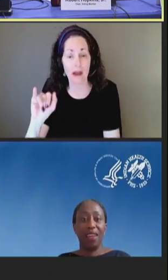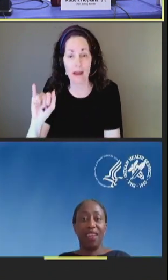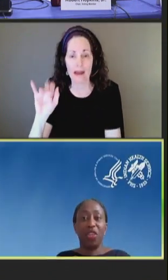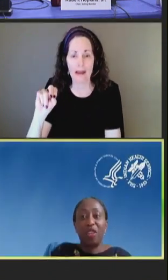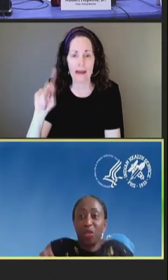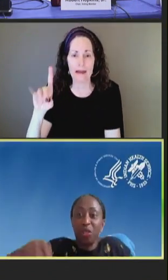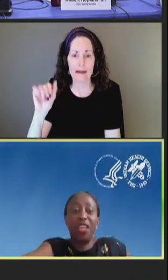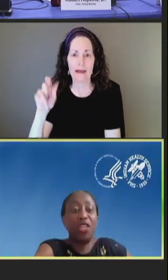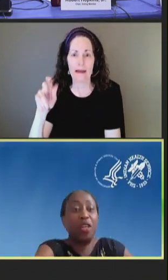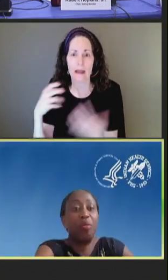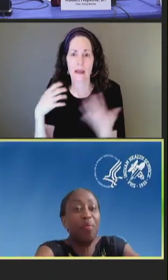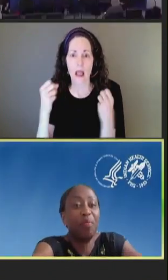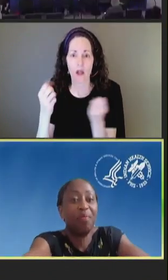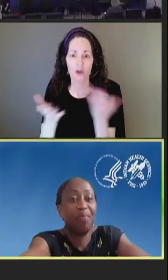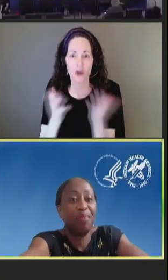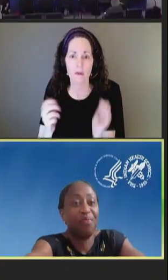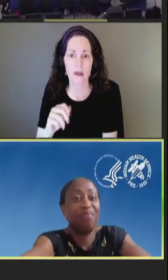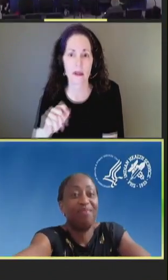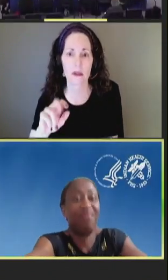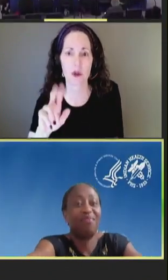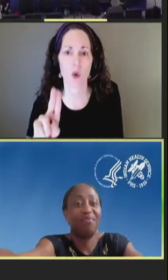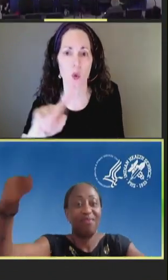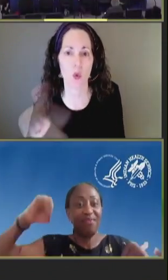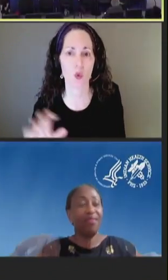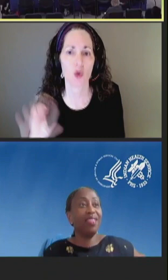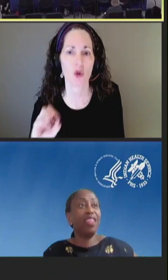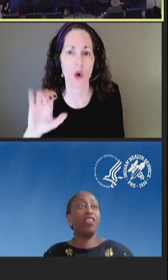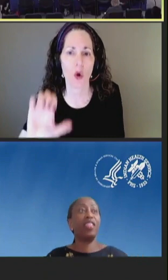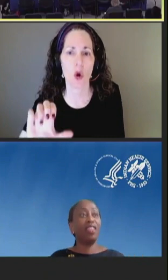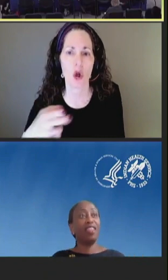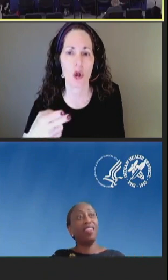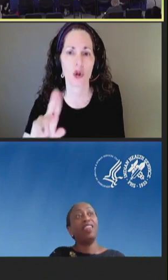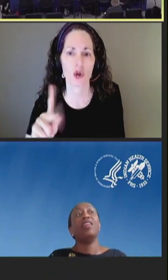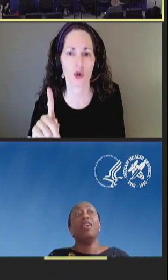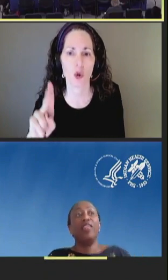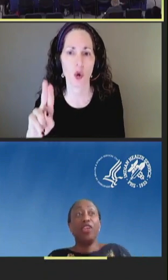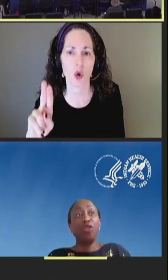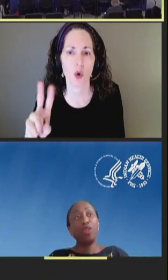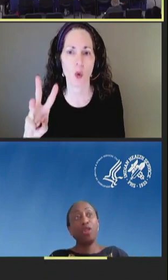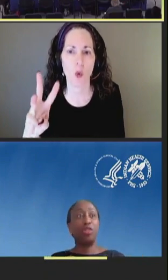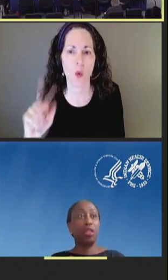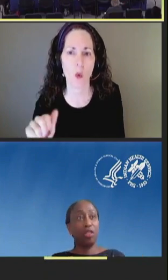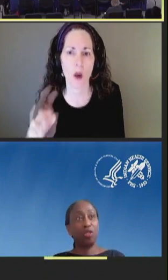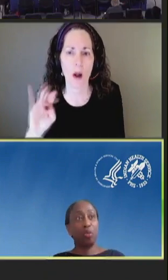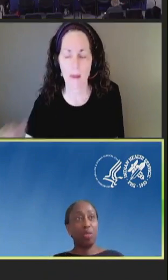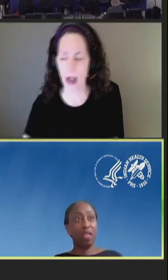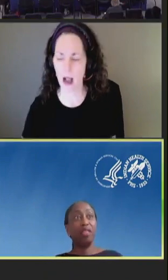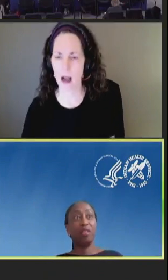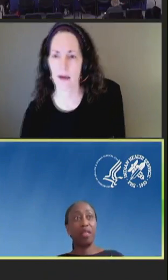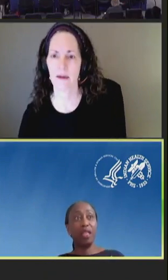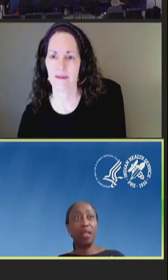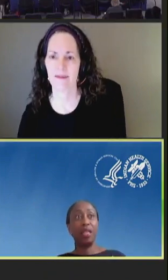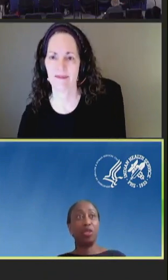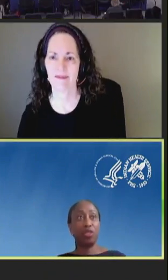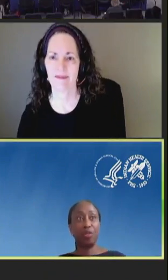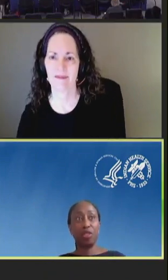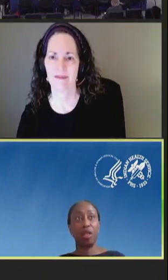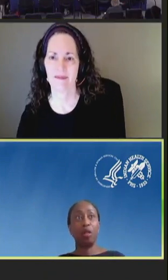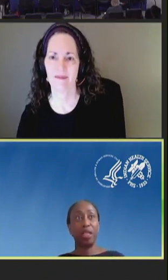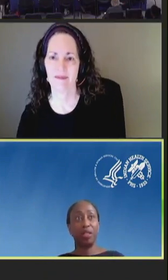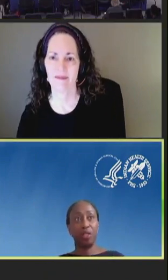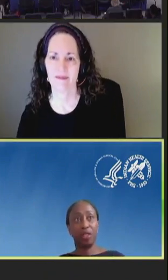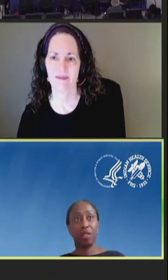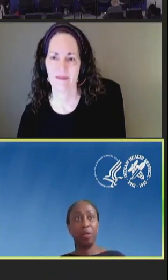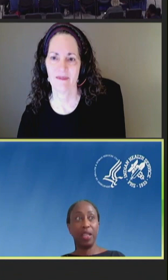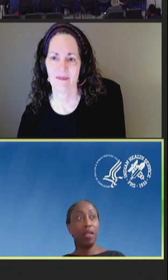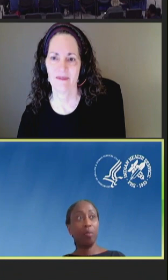Good afternoon. Can you hear me? Yes, we can. Please proceed. Right, thank you for the opportunity to present the Indian Health Service